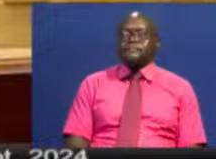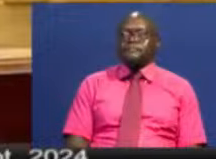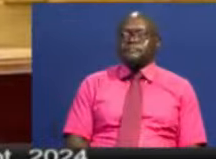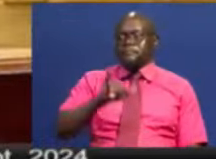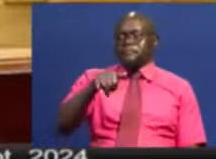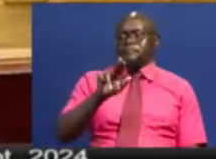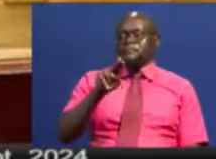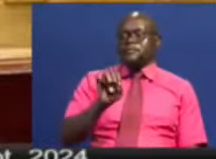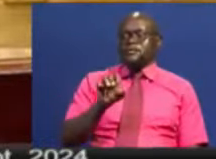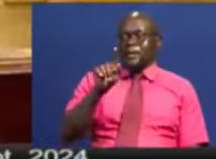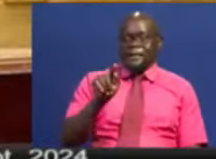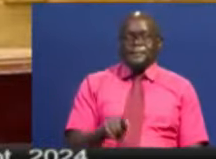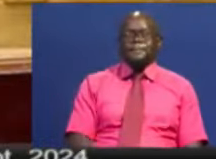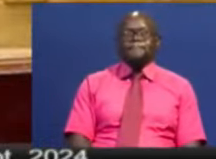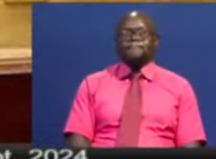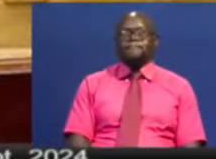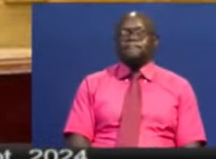Junet.